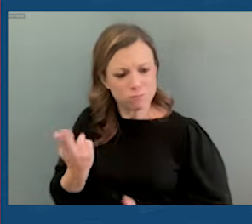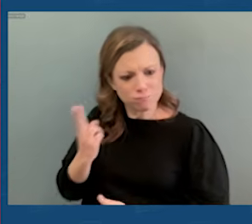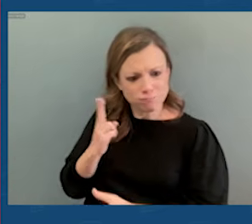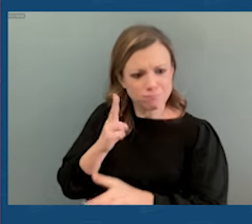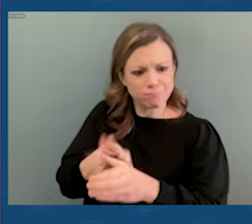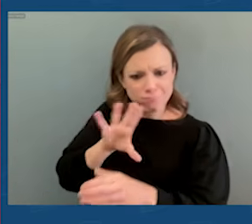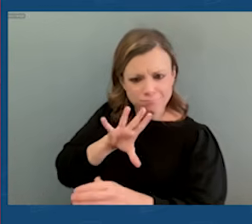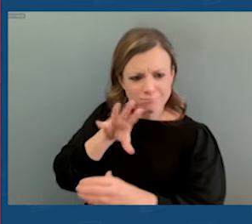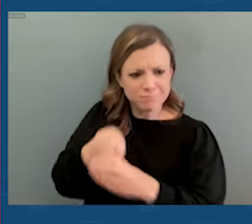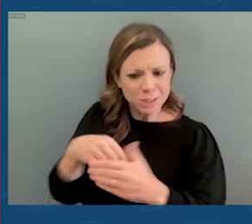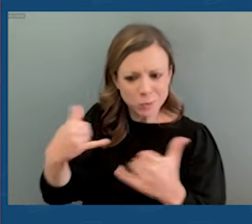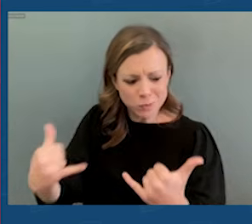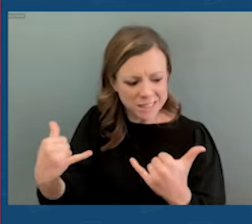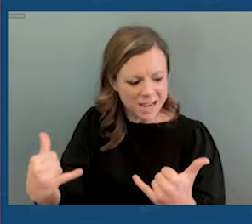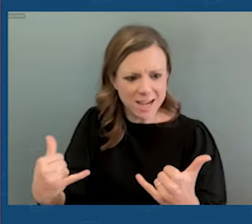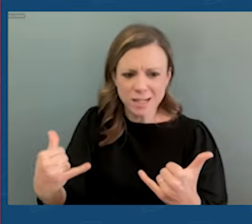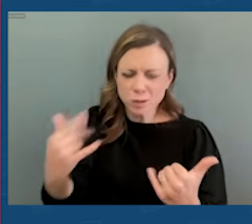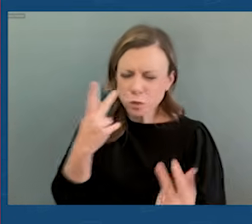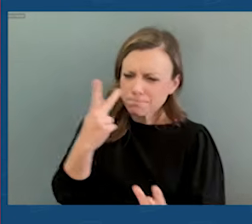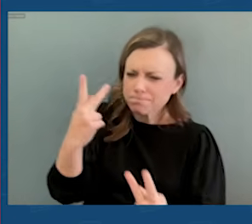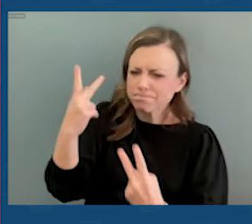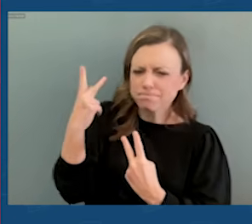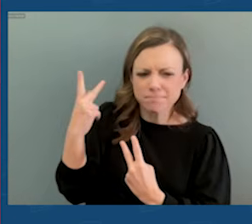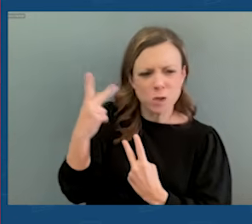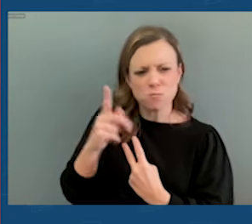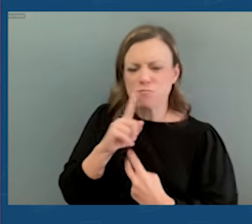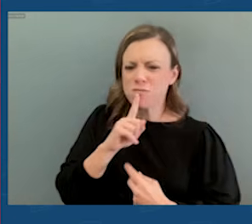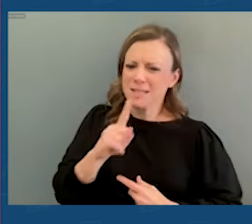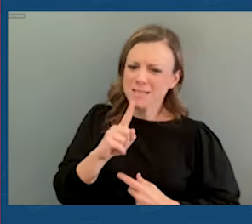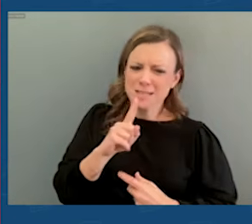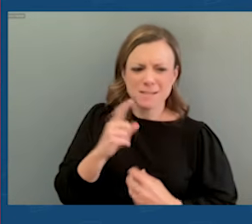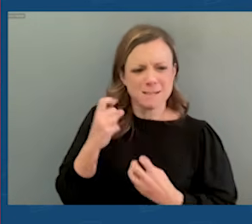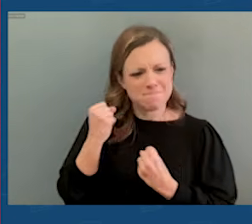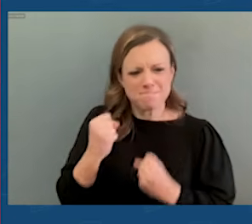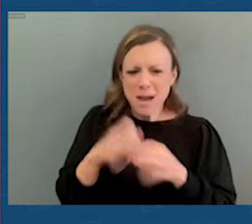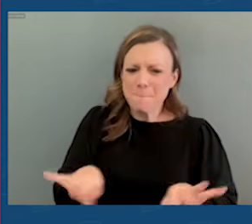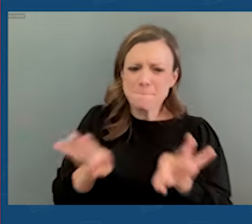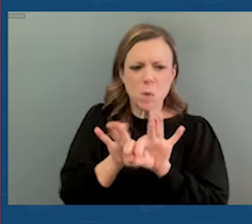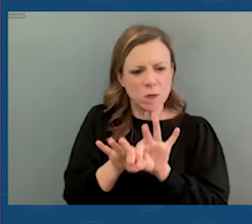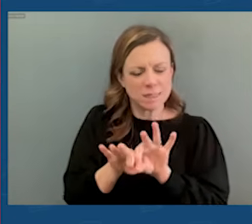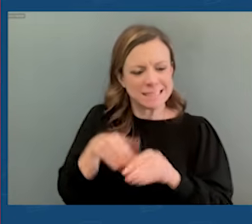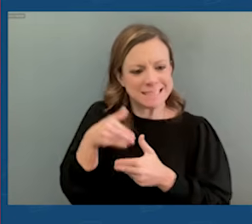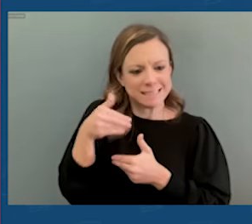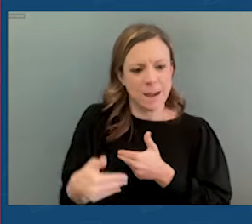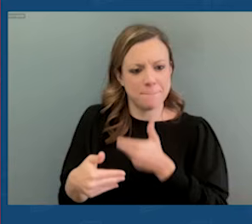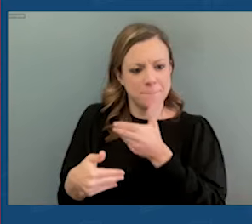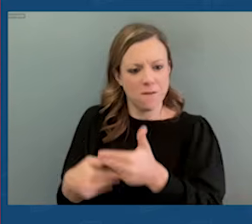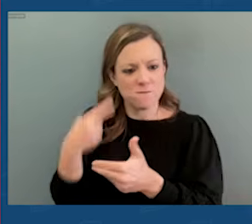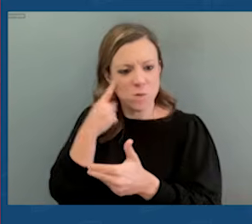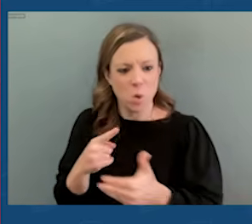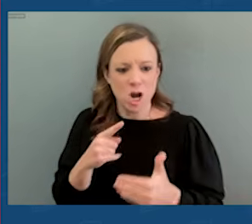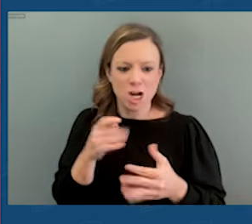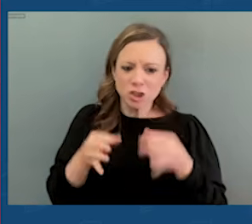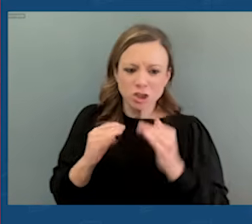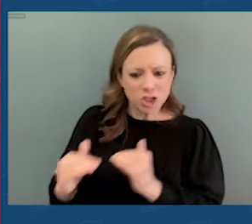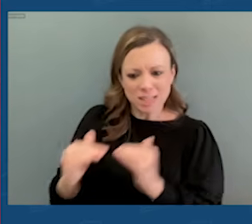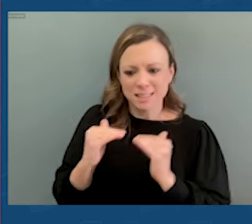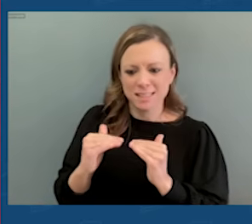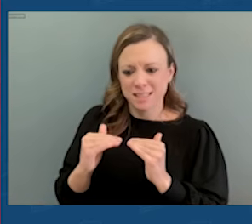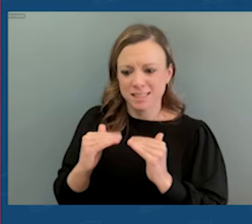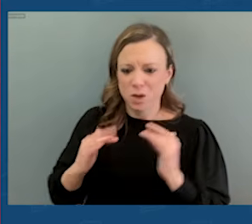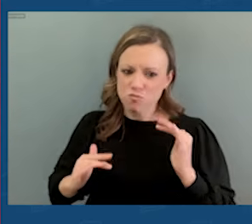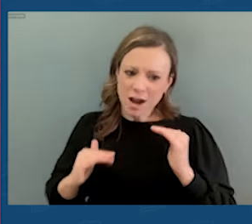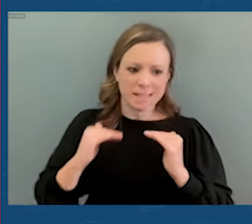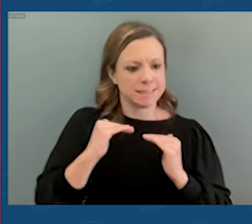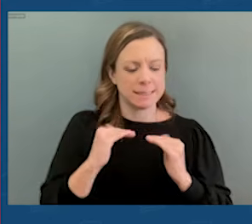on such a momentous step forward in the pursuit of justice and reconciliation for the state of New York. But you heard so